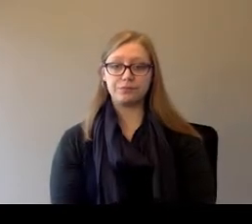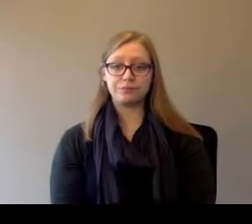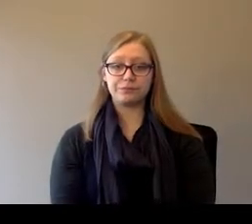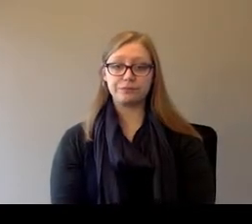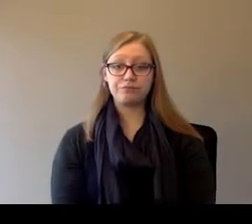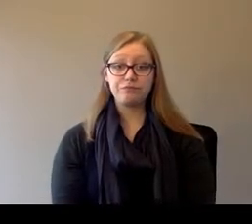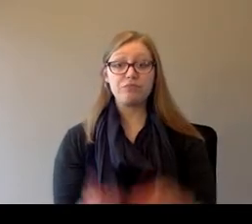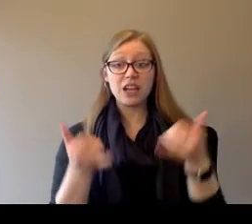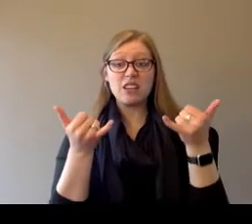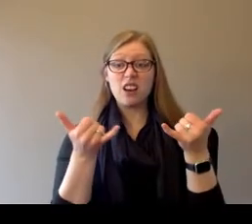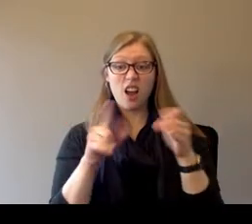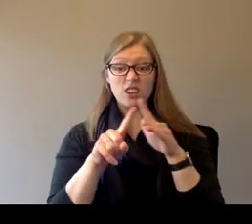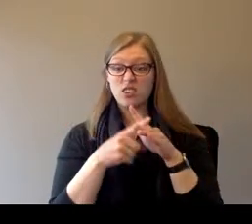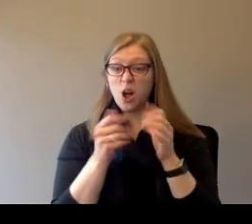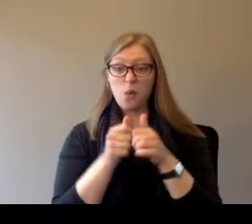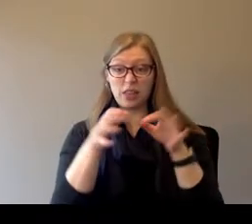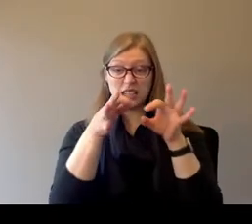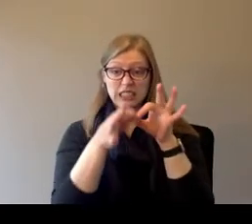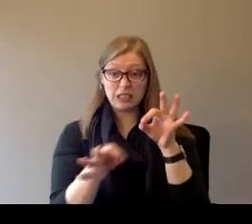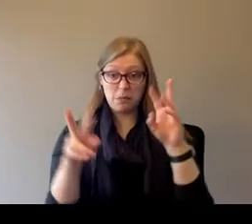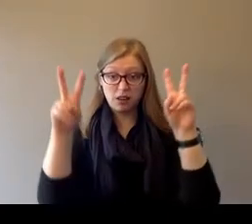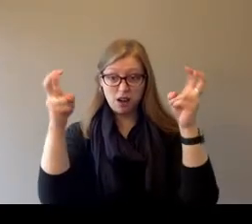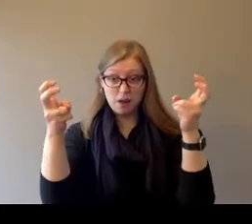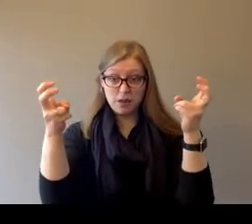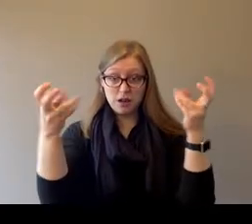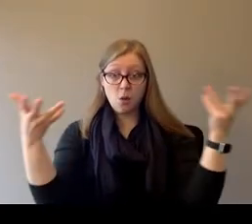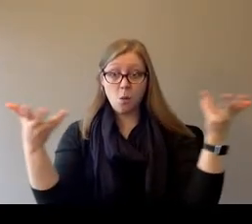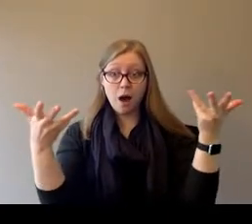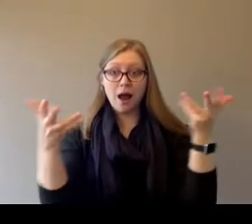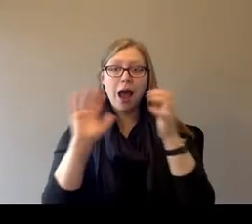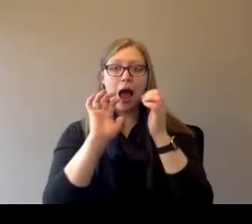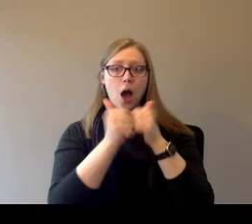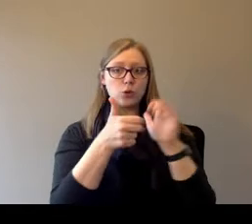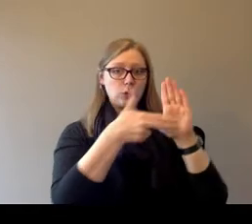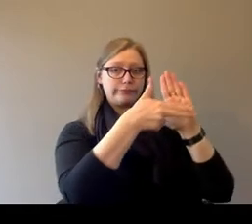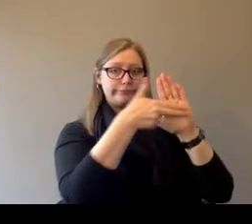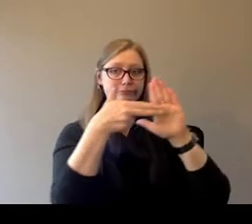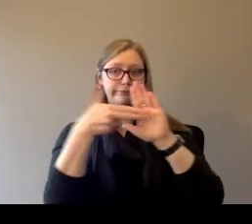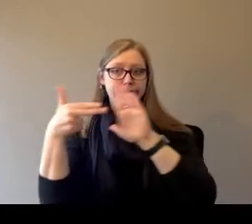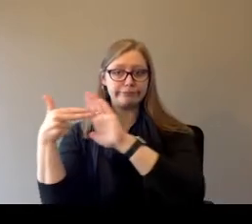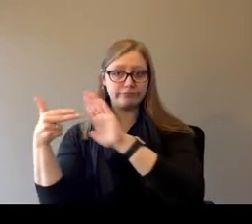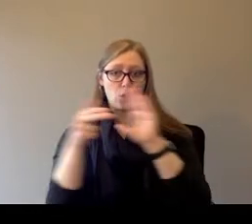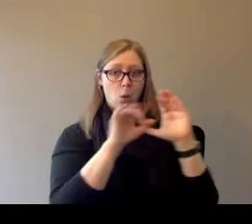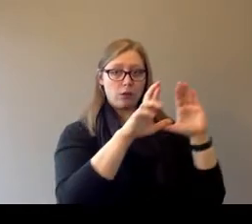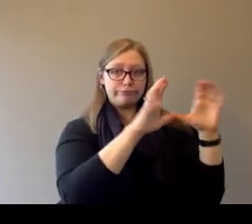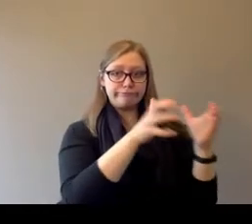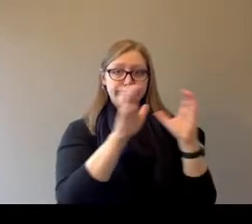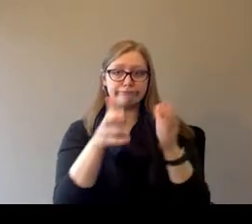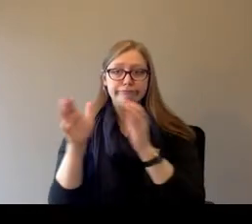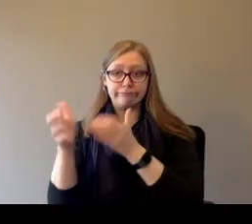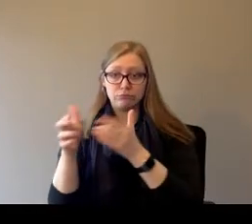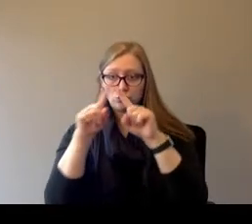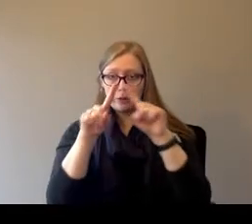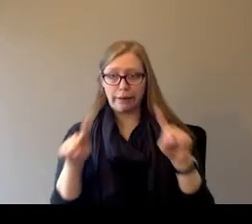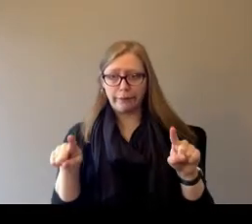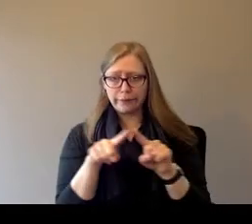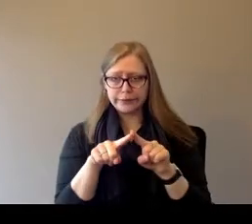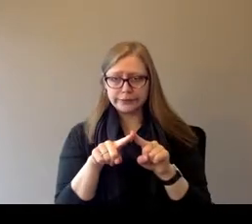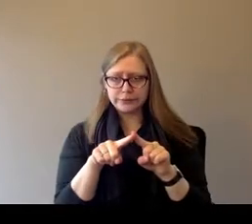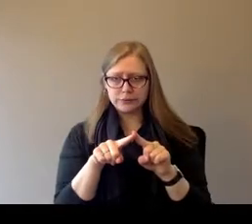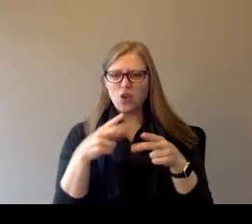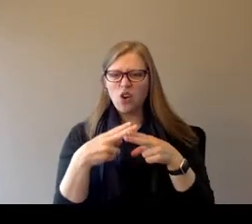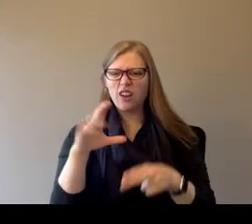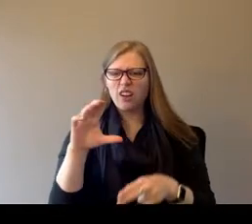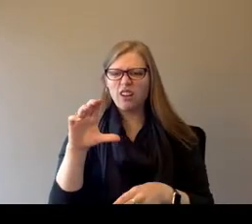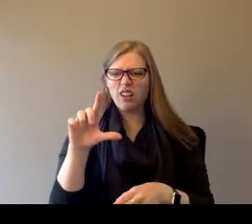So today we're going to start off with a pretty simple topic, and that is classifying triangles. And you already know a lot about